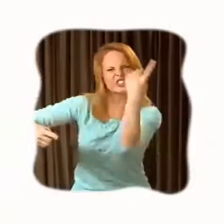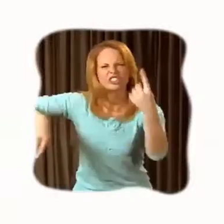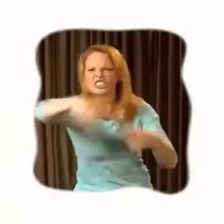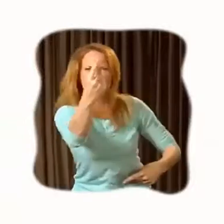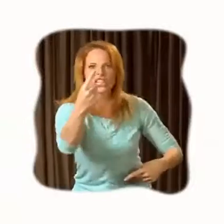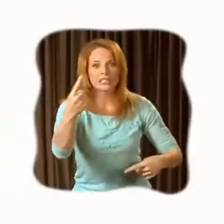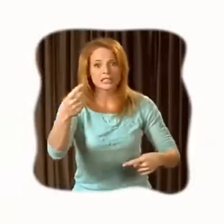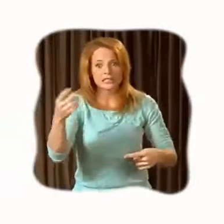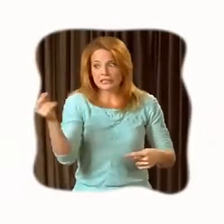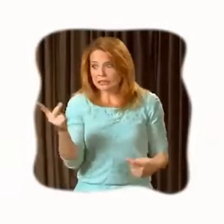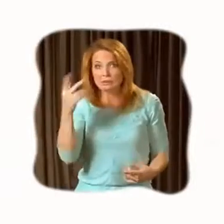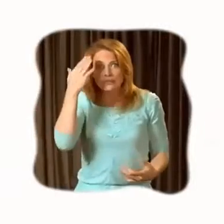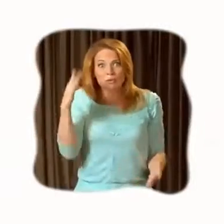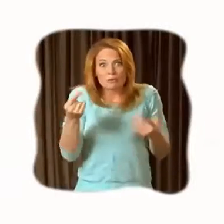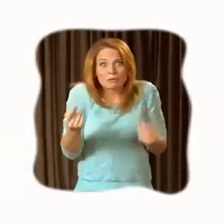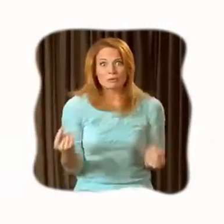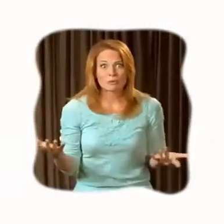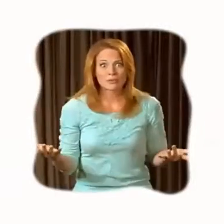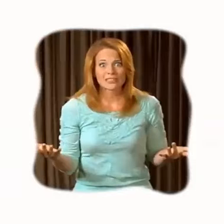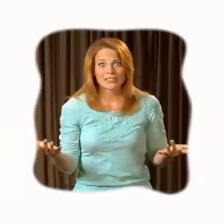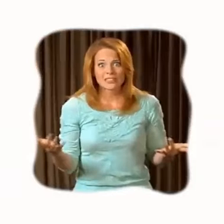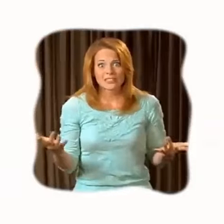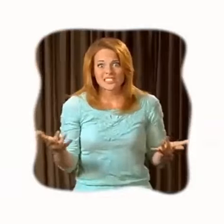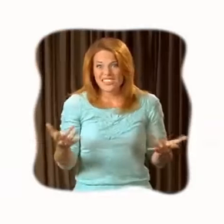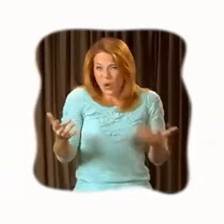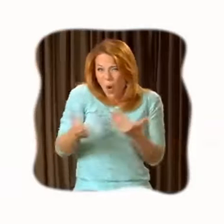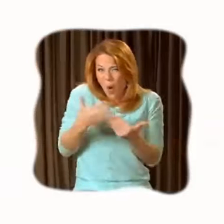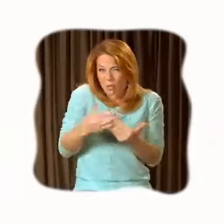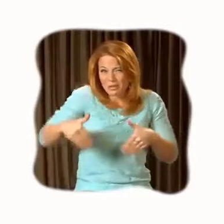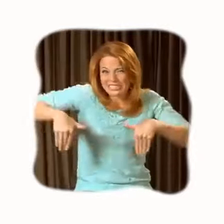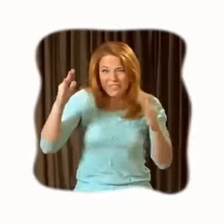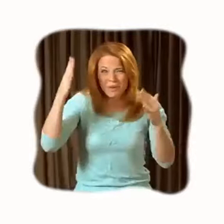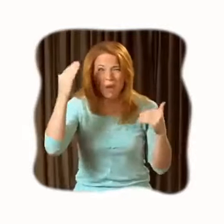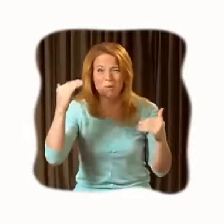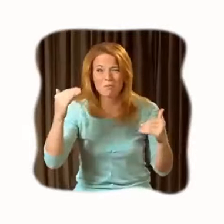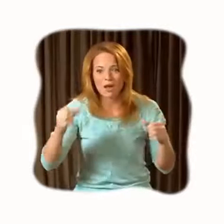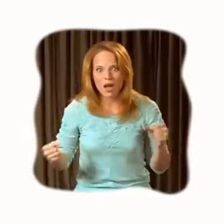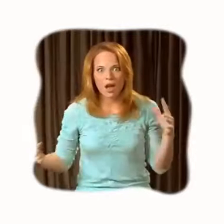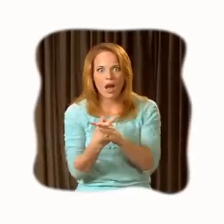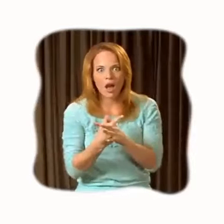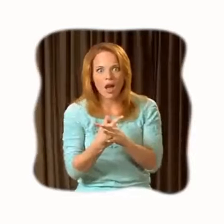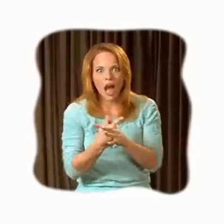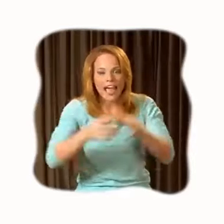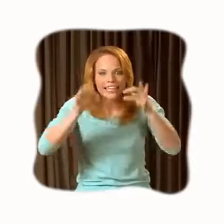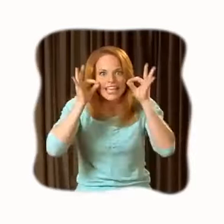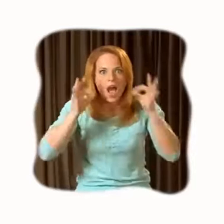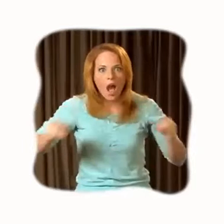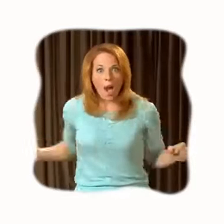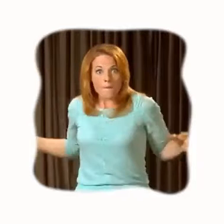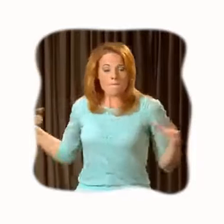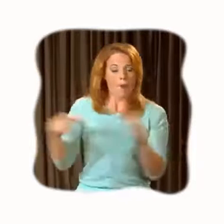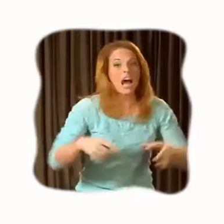remarks. Chester and Wilson didn't know what to do. Just when they were about to give up hope,